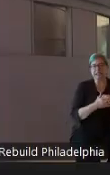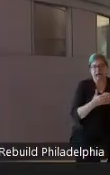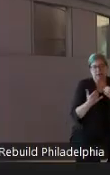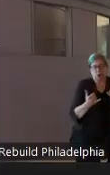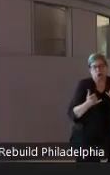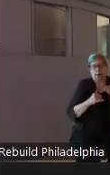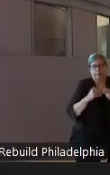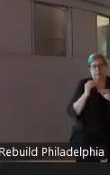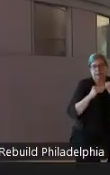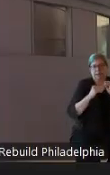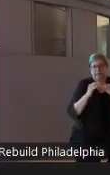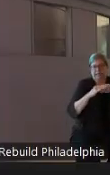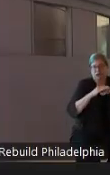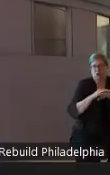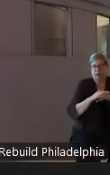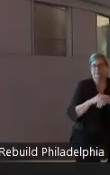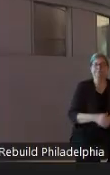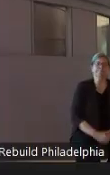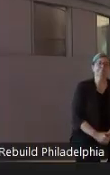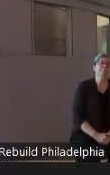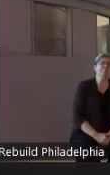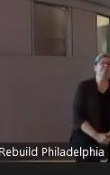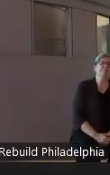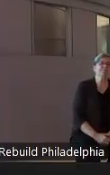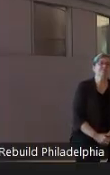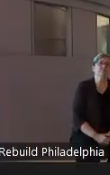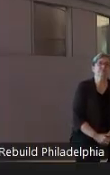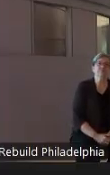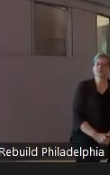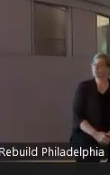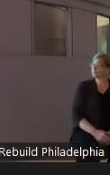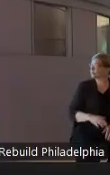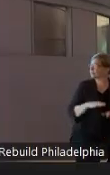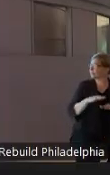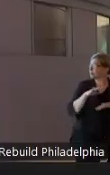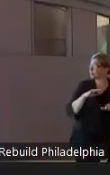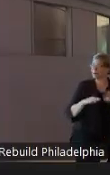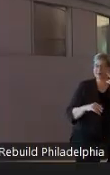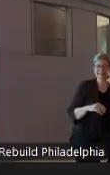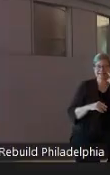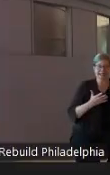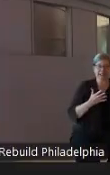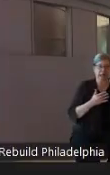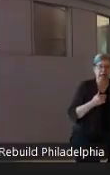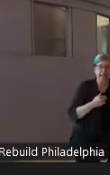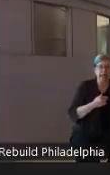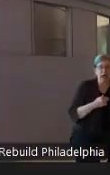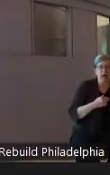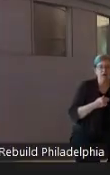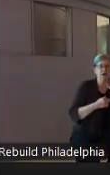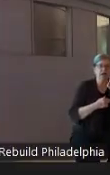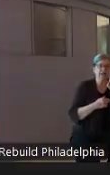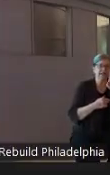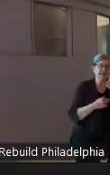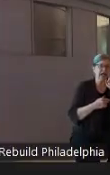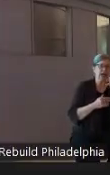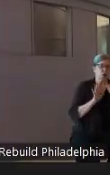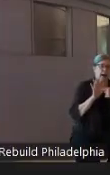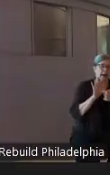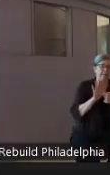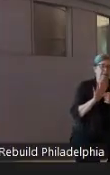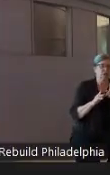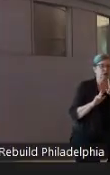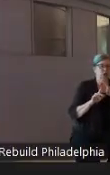that we're hoping to reuse in the new building as well. And on the bottom, you see just kind of a very quick conceptual diagram that kind of shows how